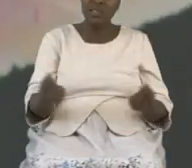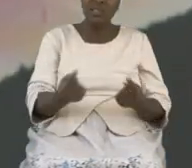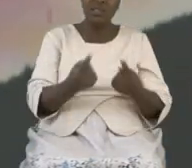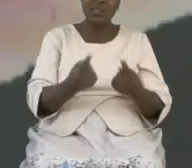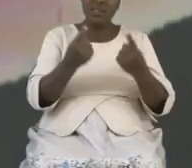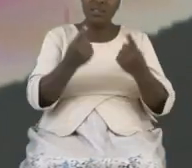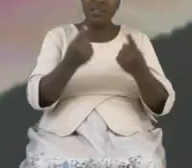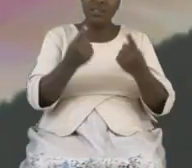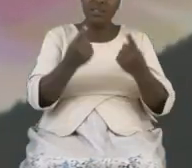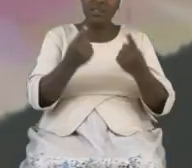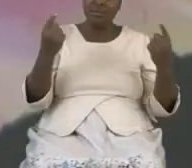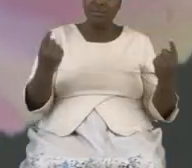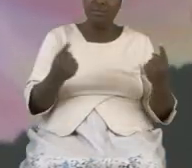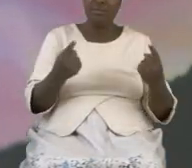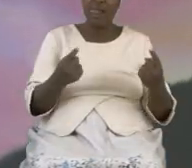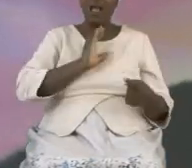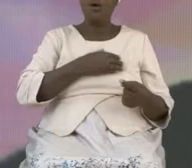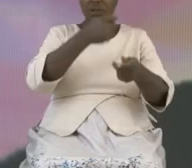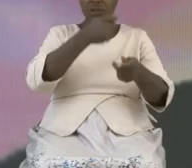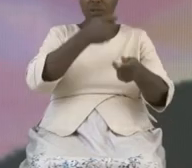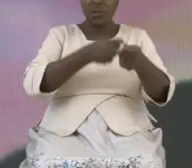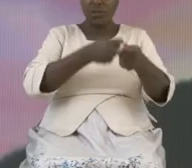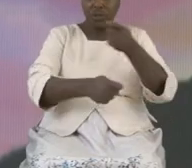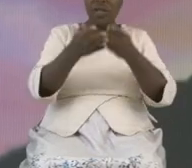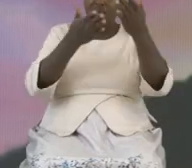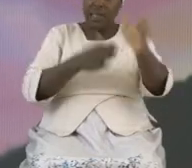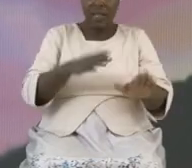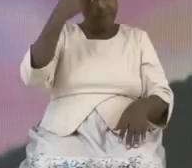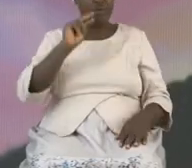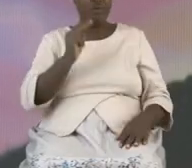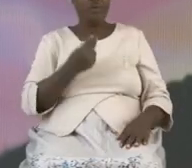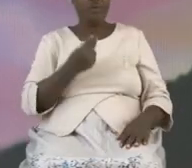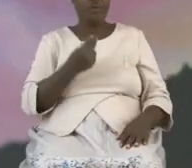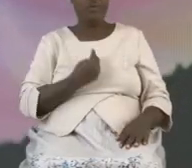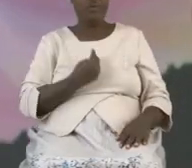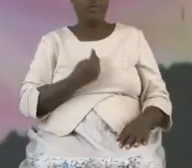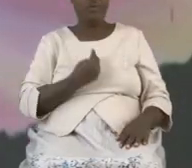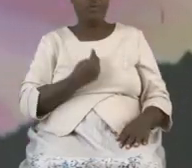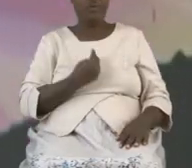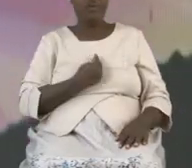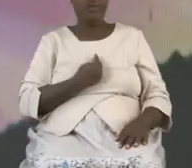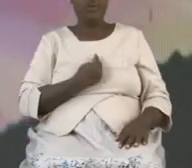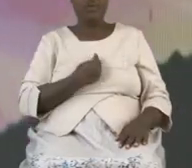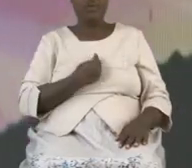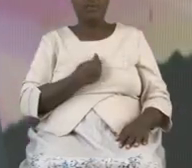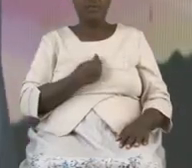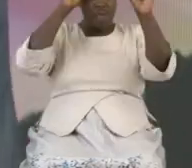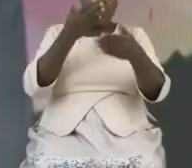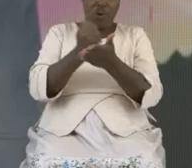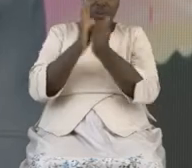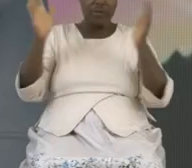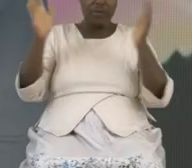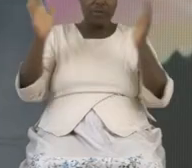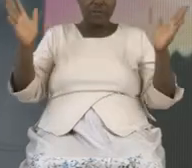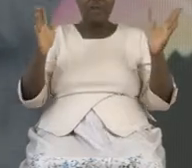a substitute died for us. He was crucified with us. And knowing that